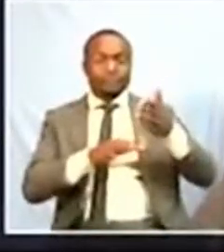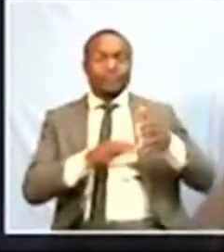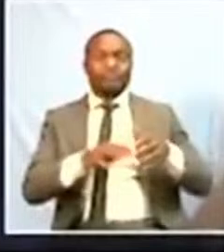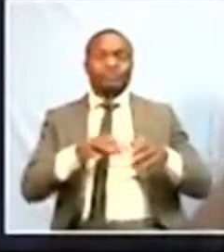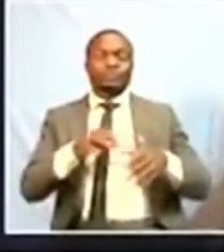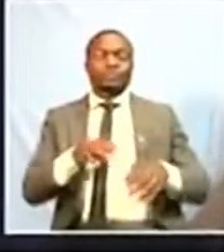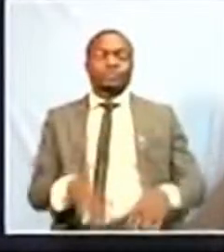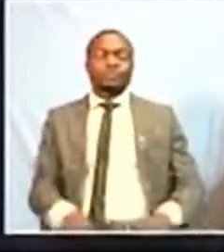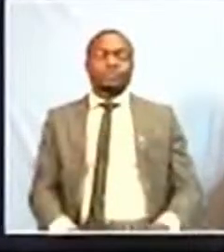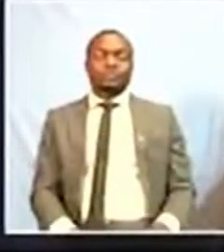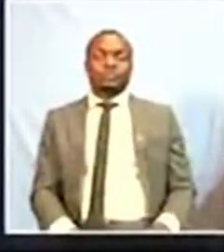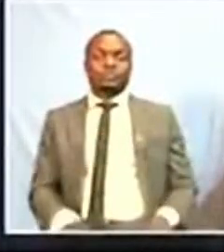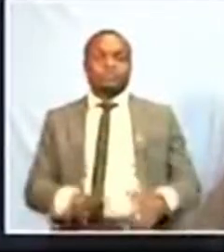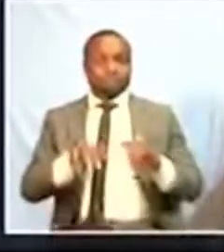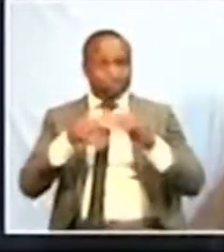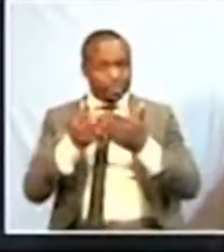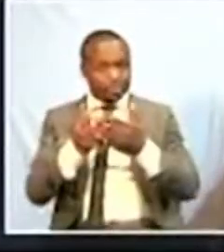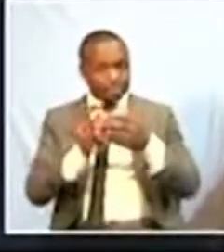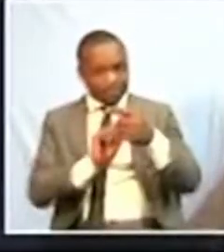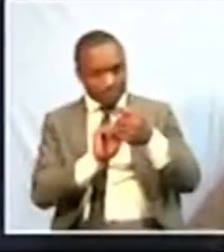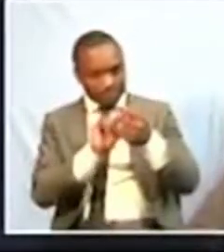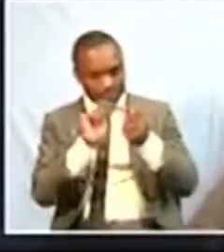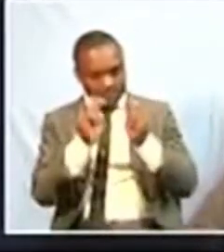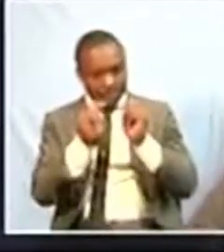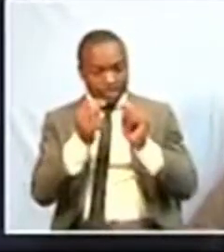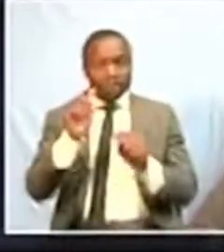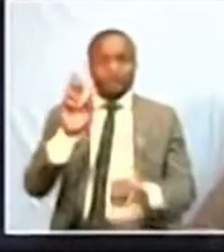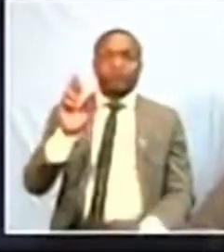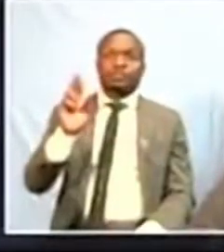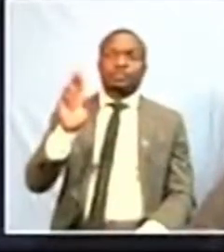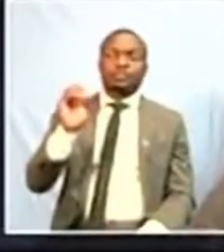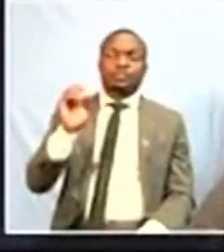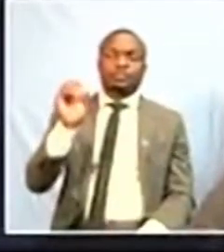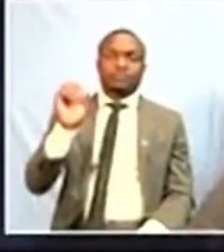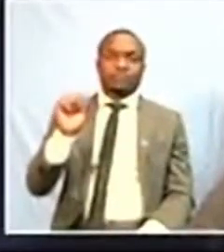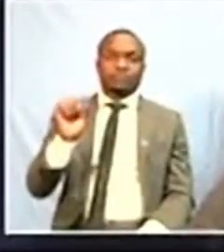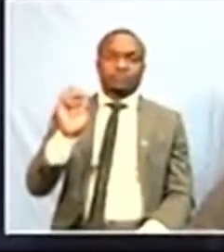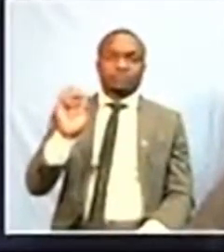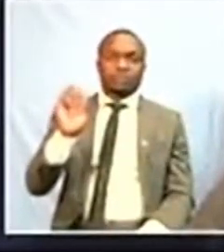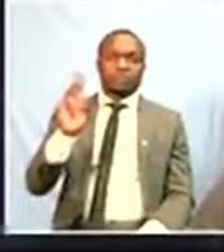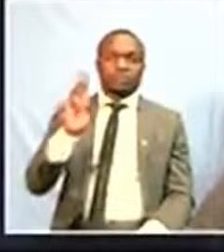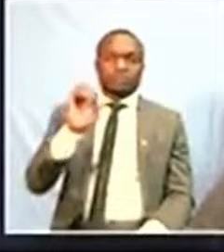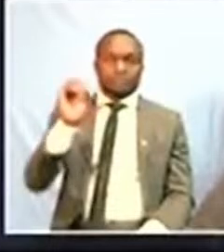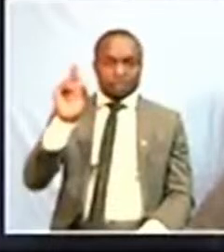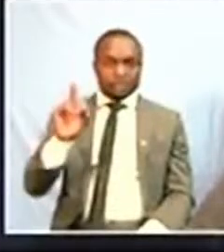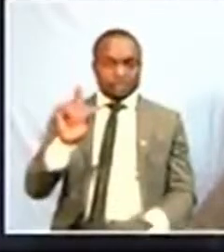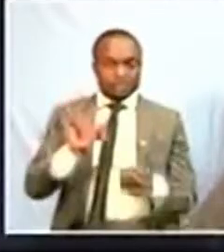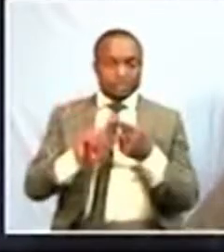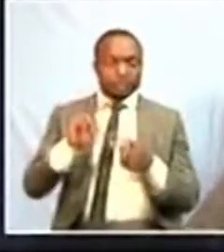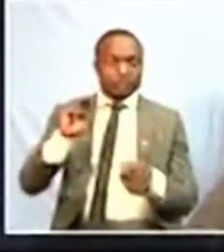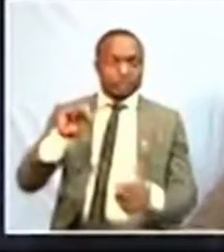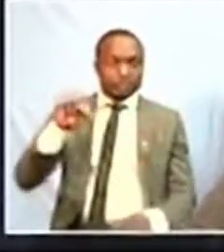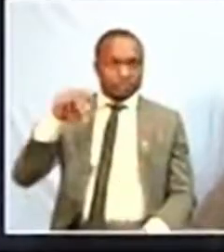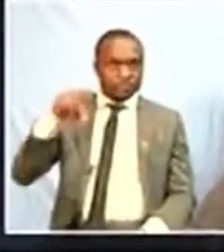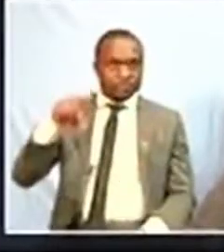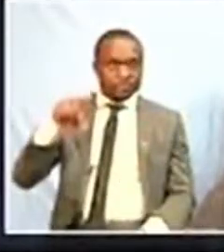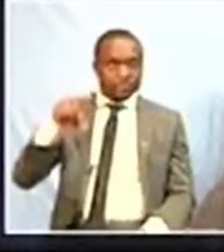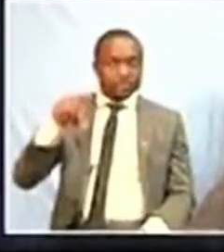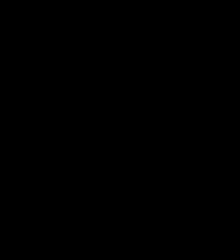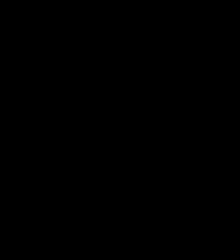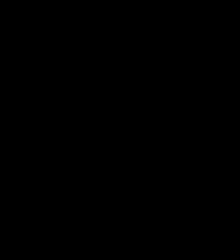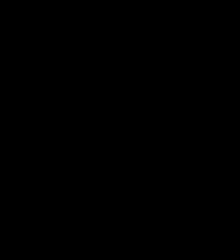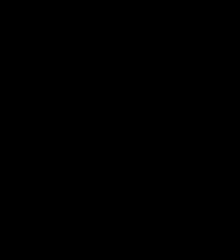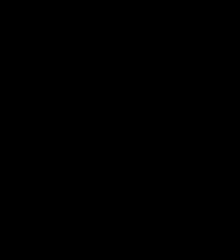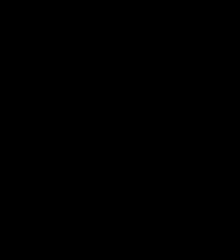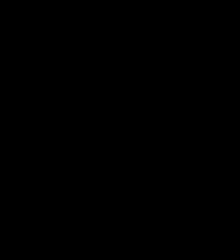shared. And that's how the transition from the rosewood to MDF came about. Chair, my submission. Honorable Member for